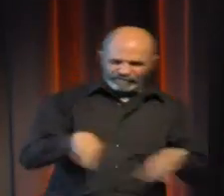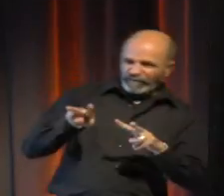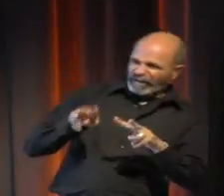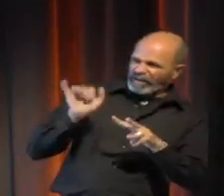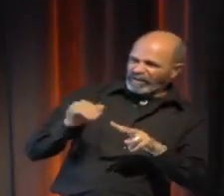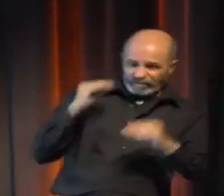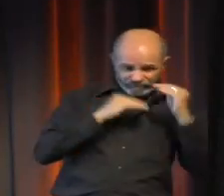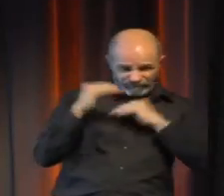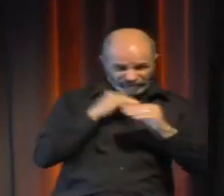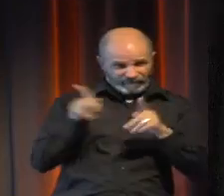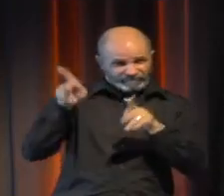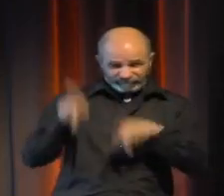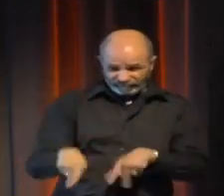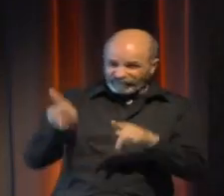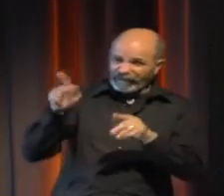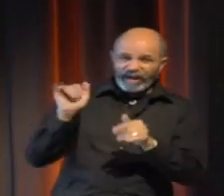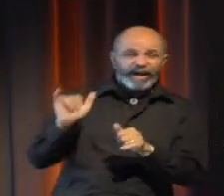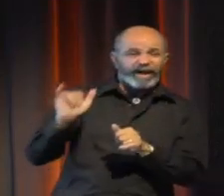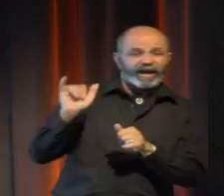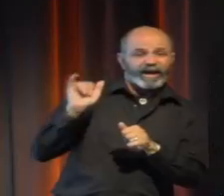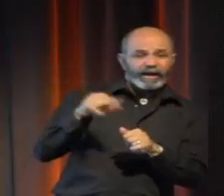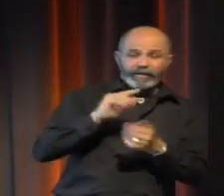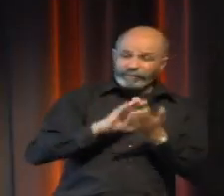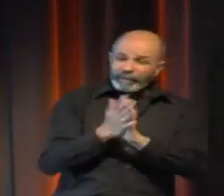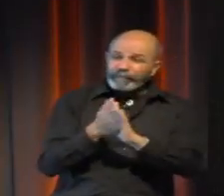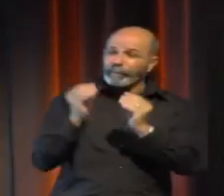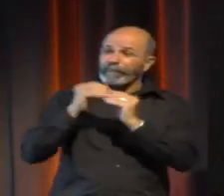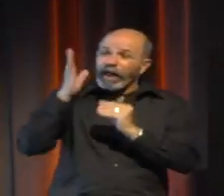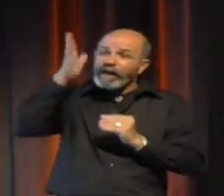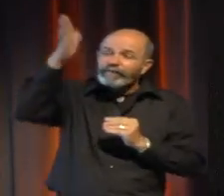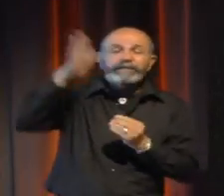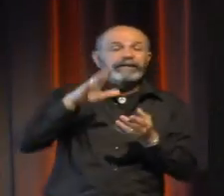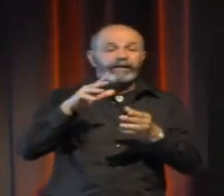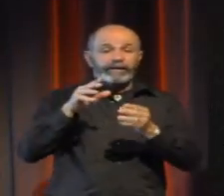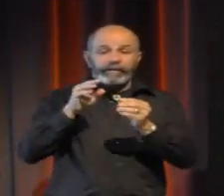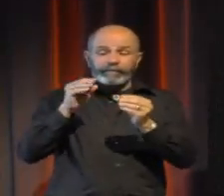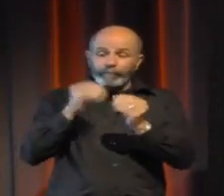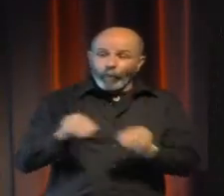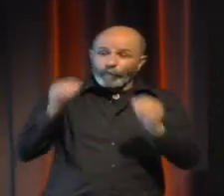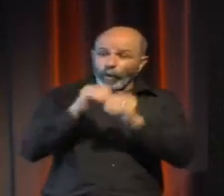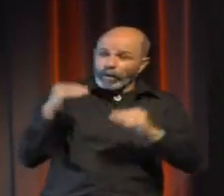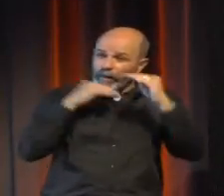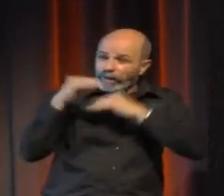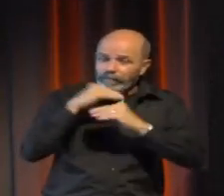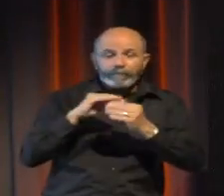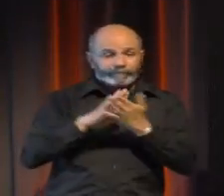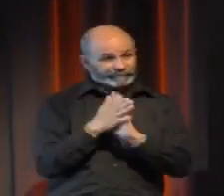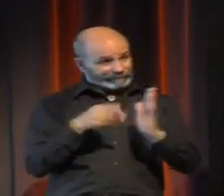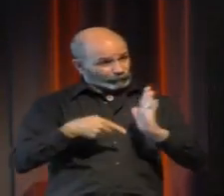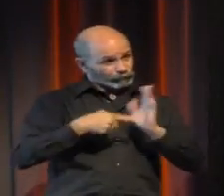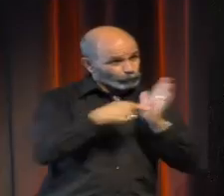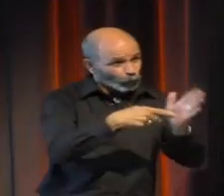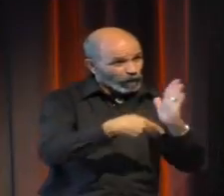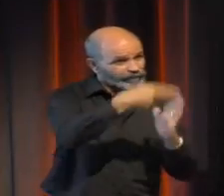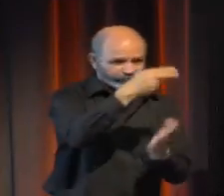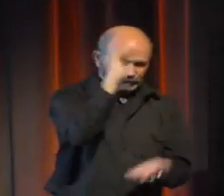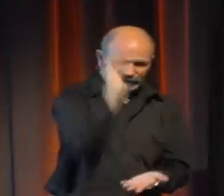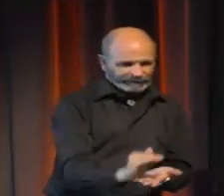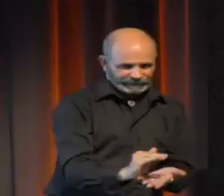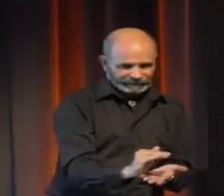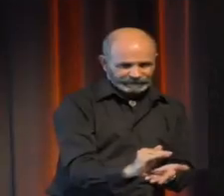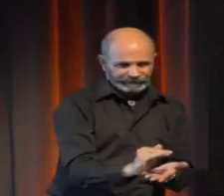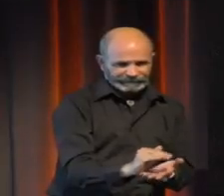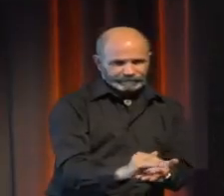is. But today's generation, we have the opportunity to actually be honest about who we are and to create